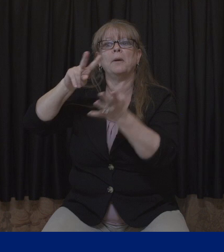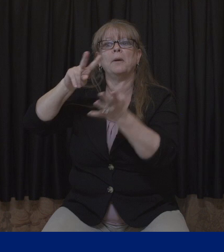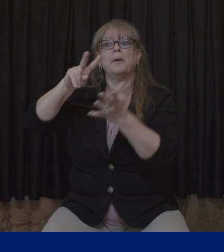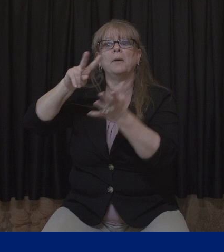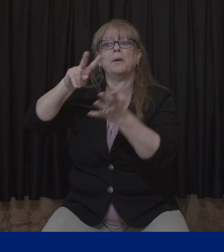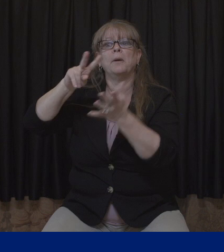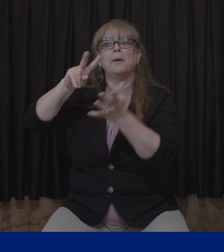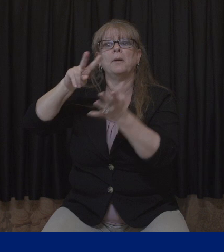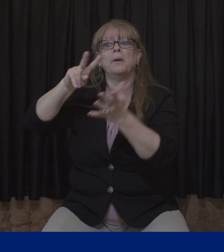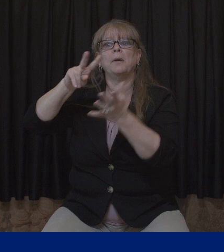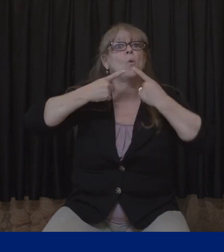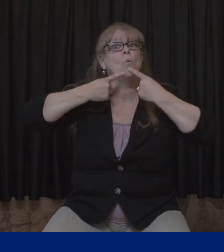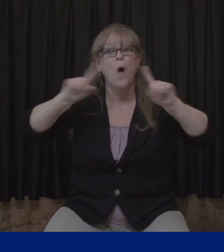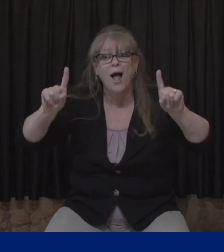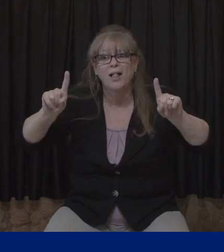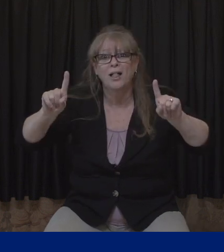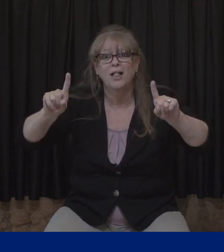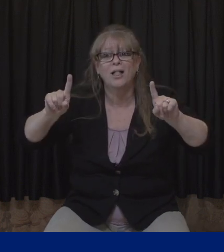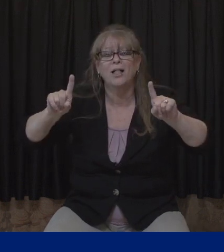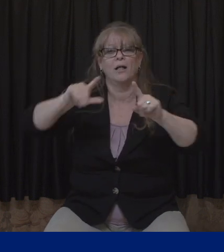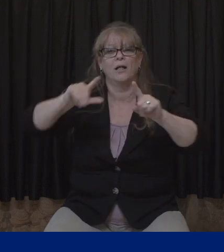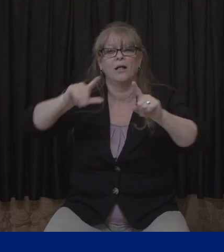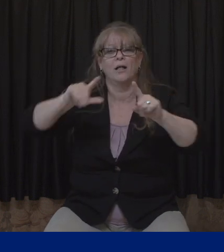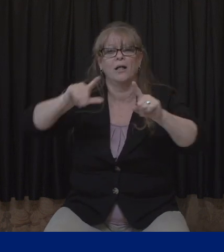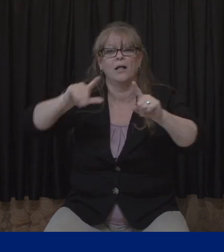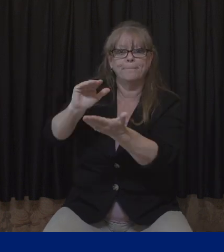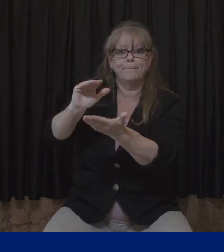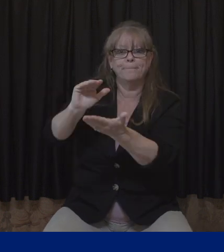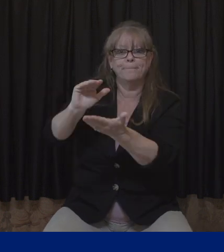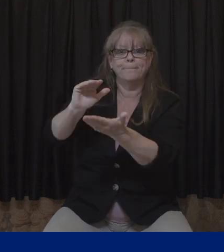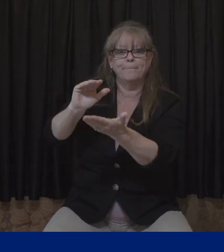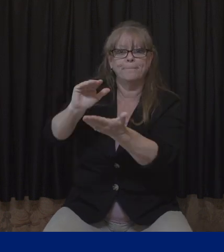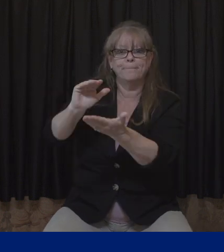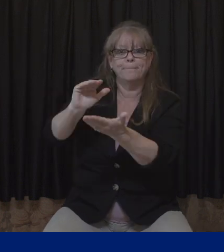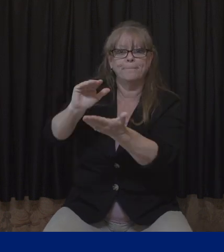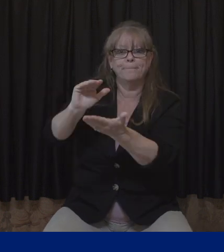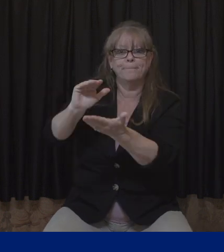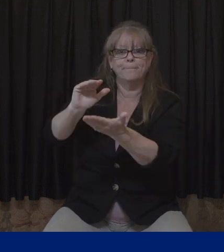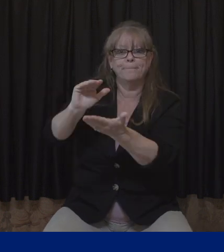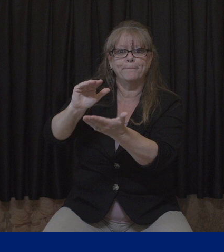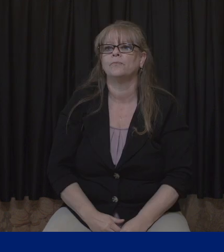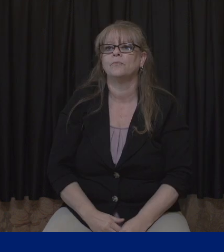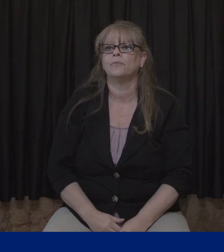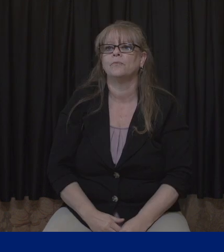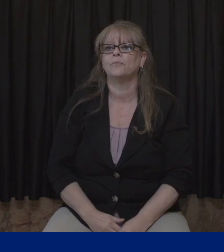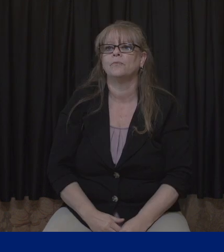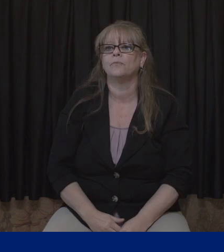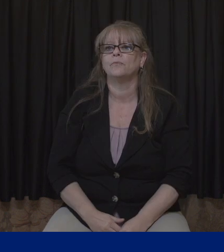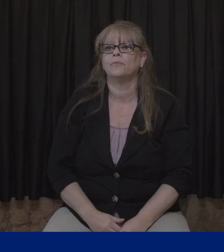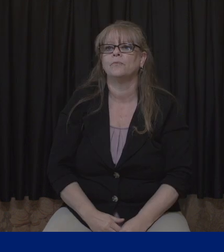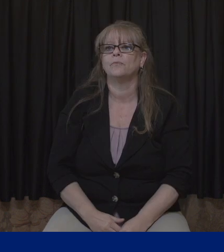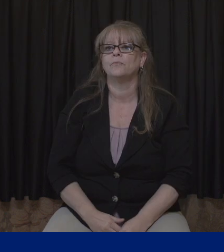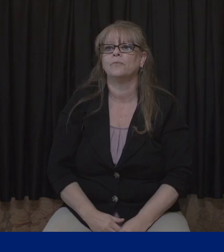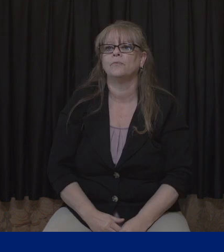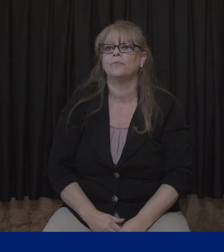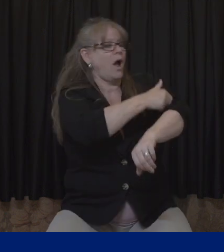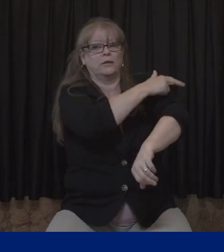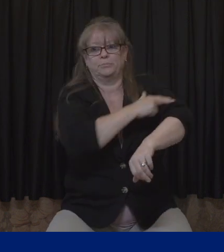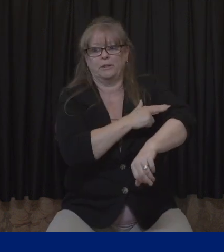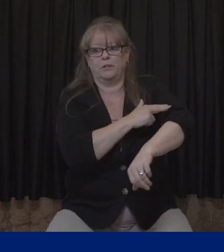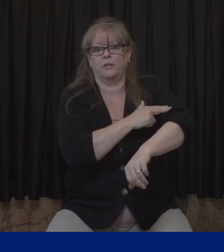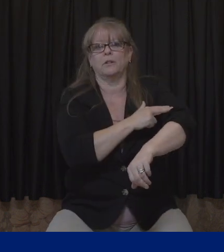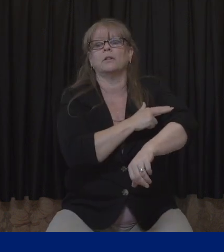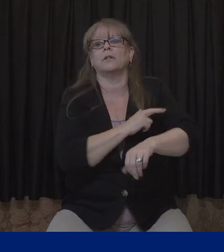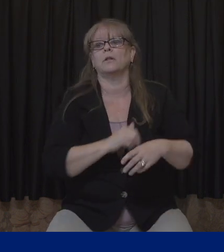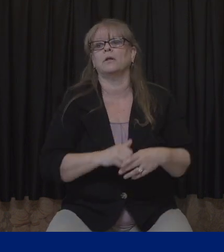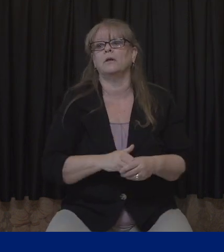thing when it comes to hospitalizations. Remember, the case growth is always imperfect. It doesn't catch all the cases that we